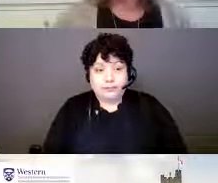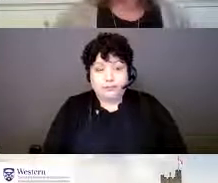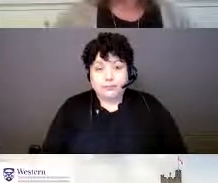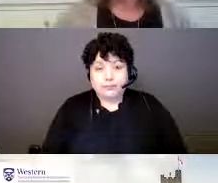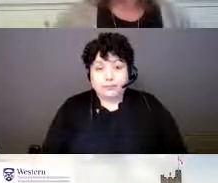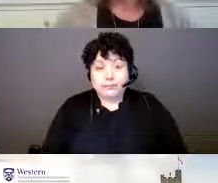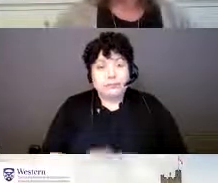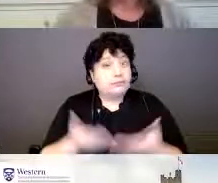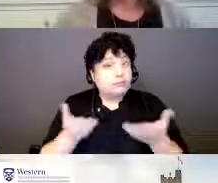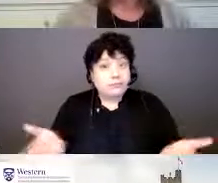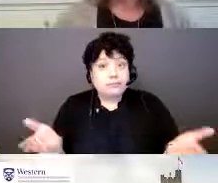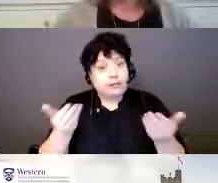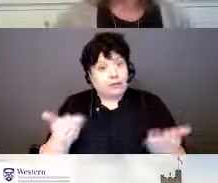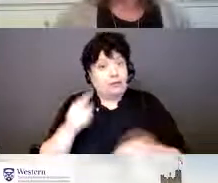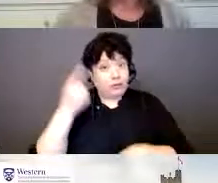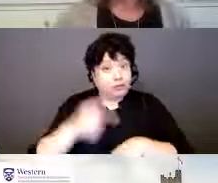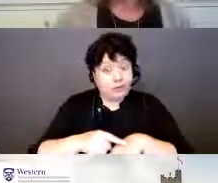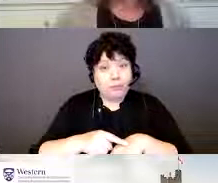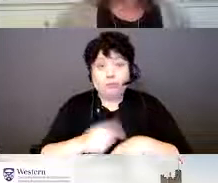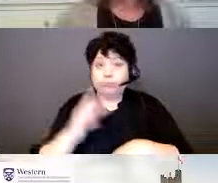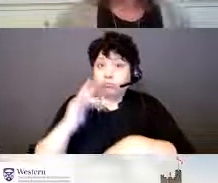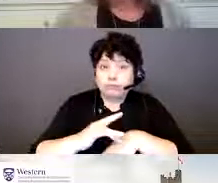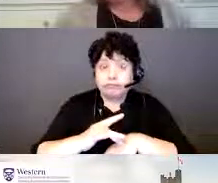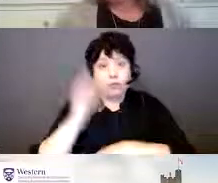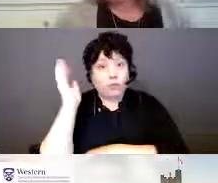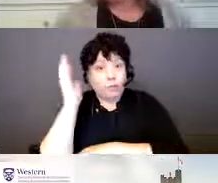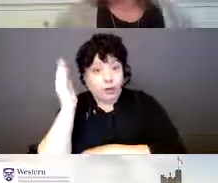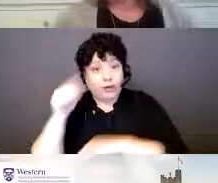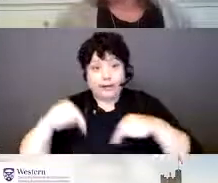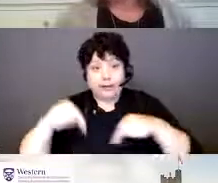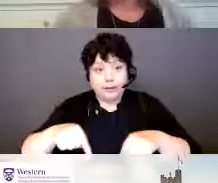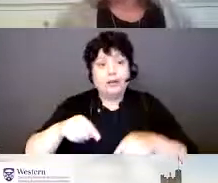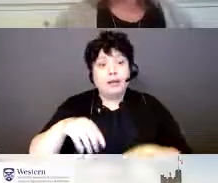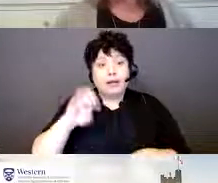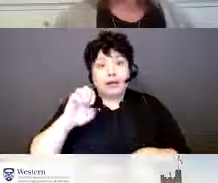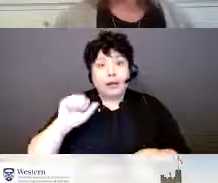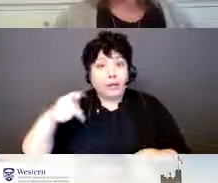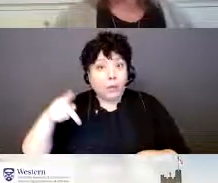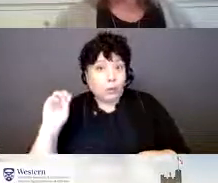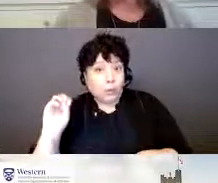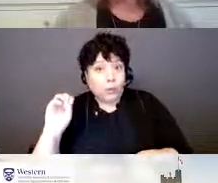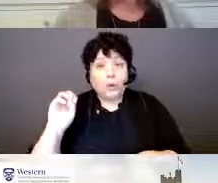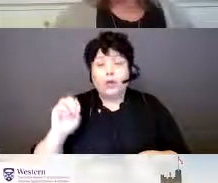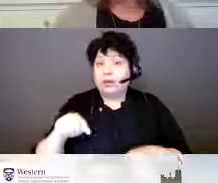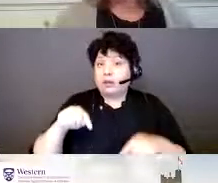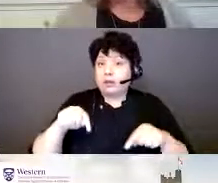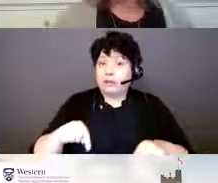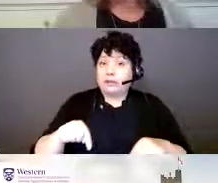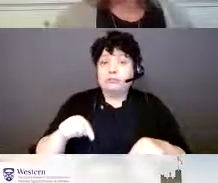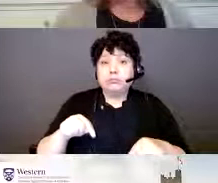For those who are joining us for the first time, and you are familiar with our organization, Elder Abuse Ontario, Prevention